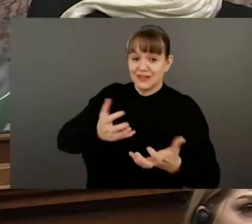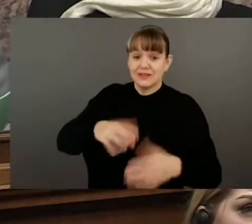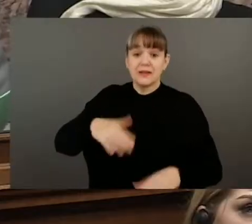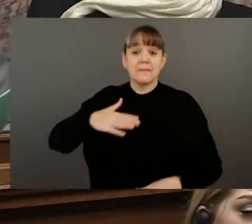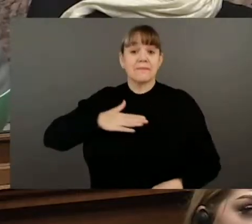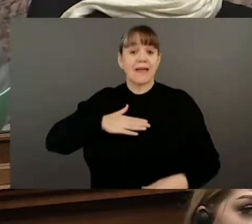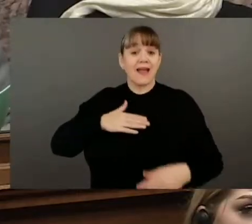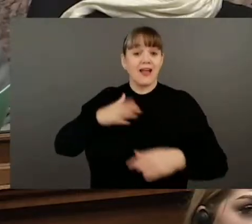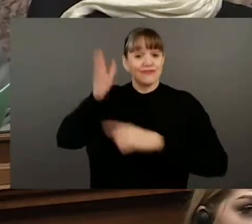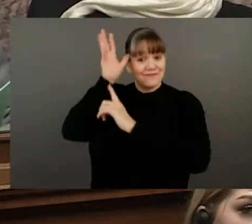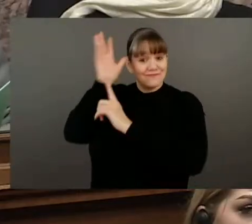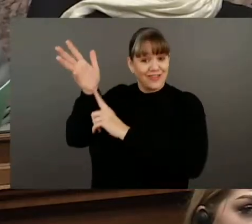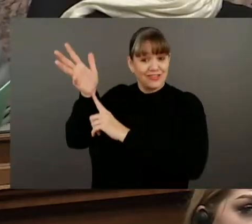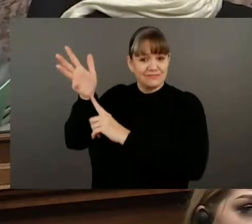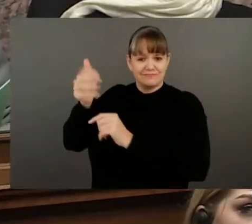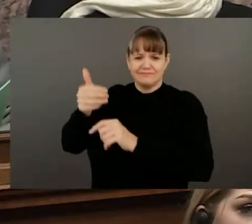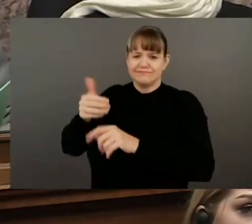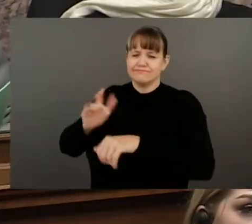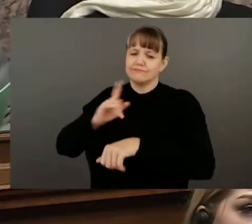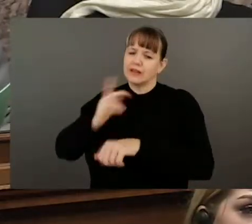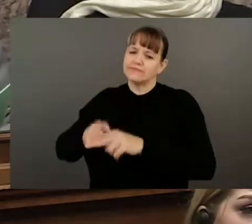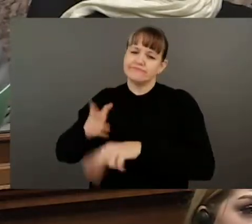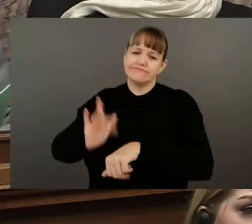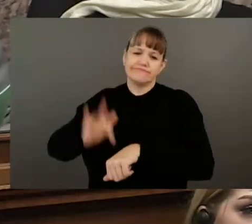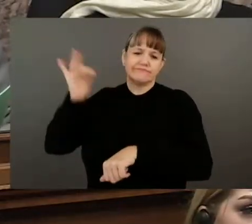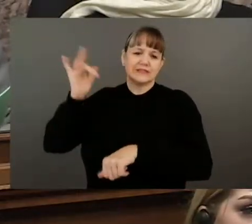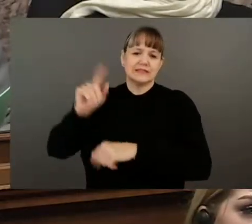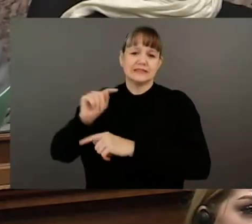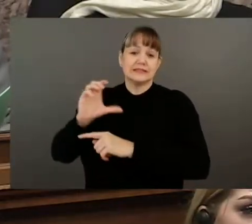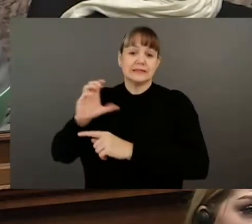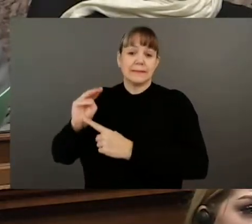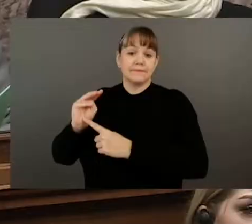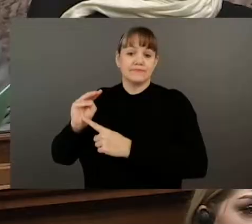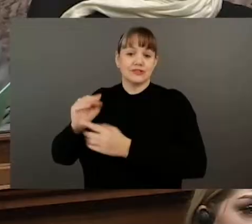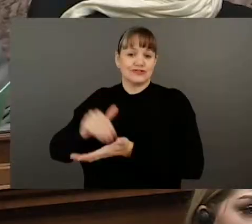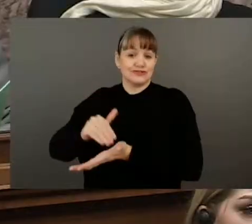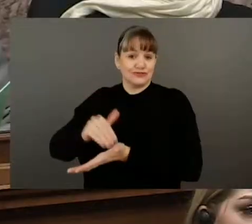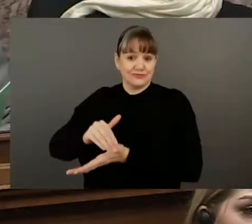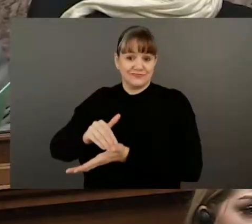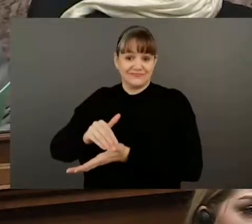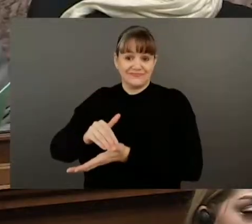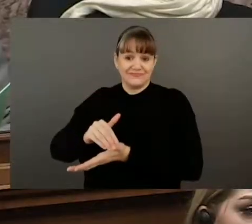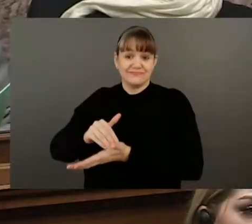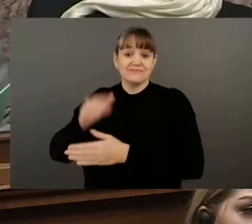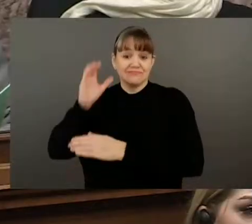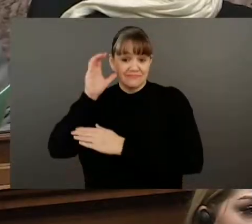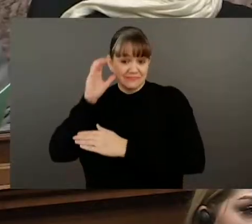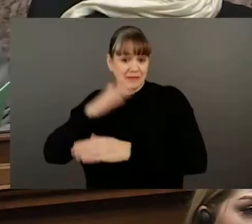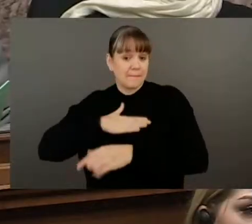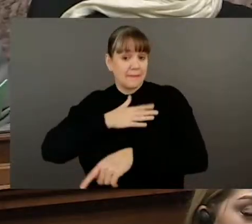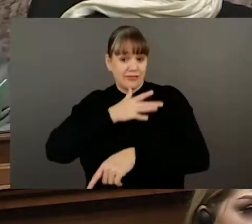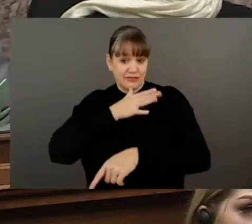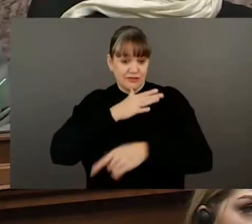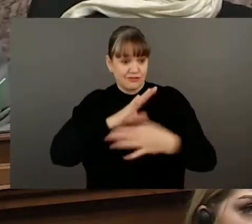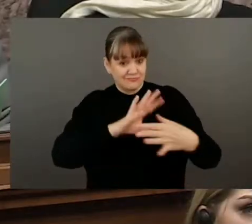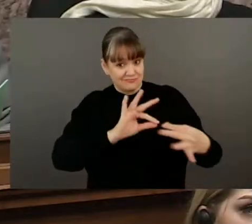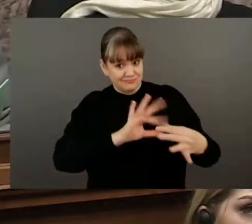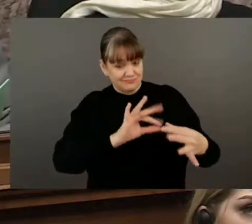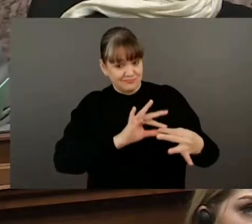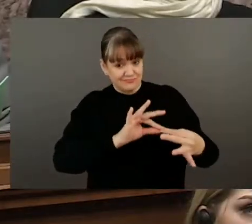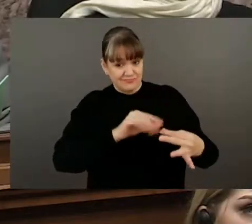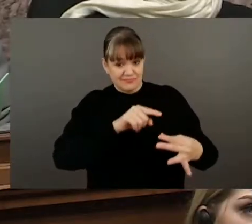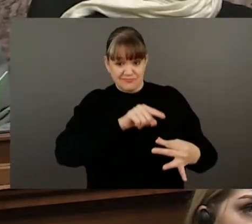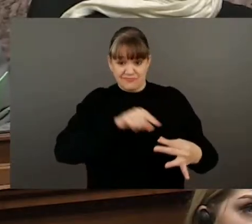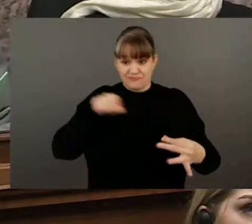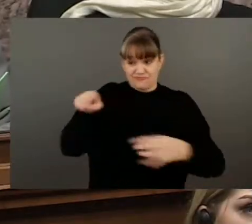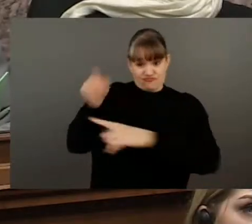grew up listening to my mother telling me the respect my grandfather earned for his knowledge, compassion, and dedication